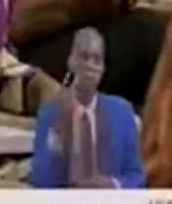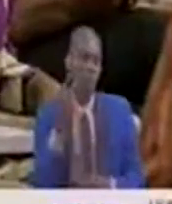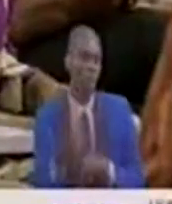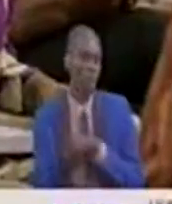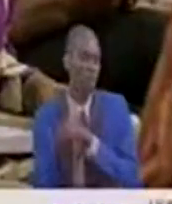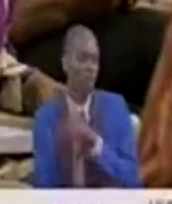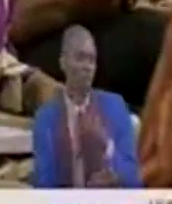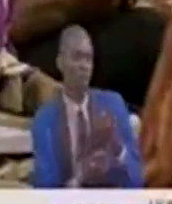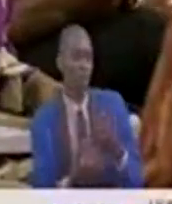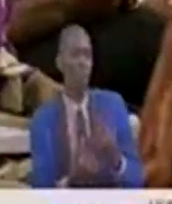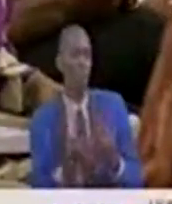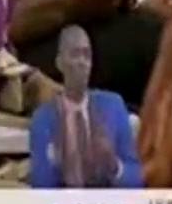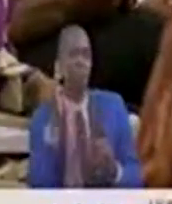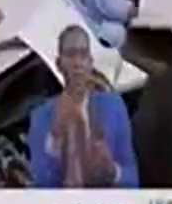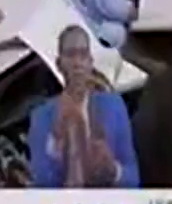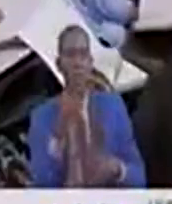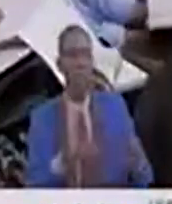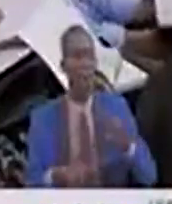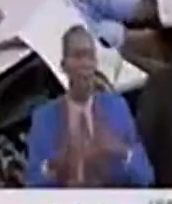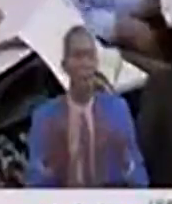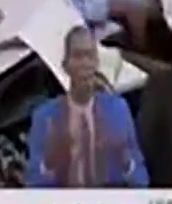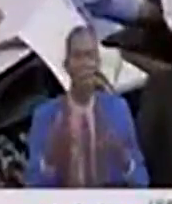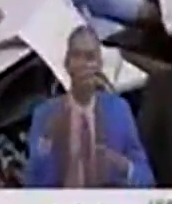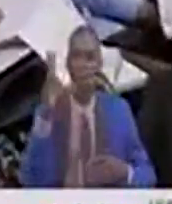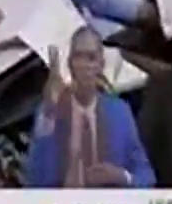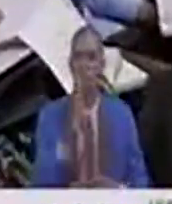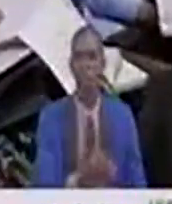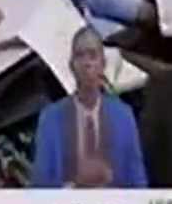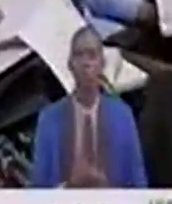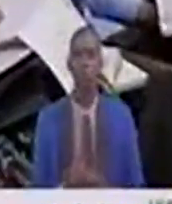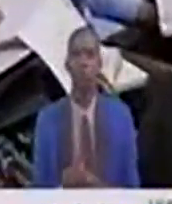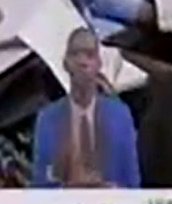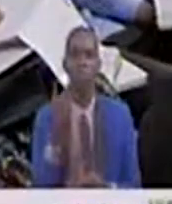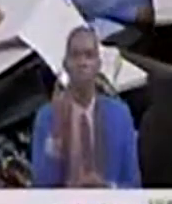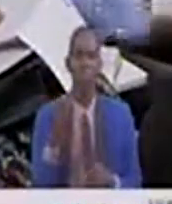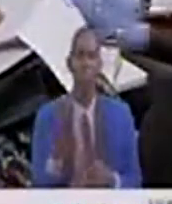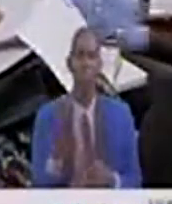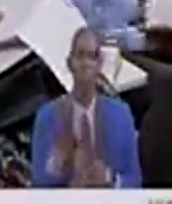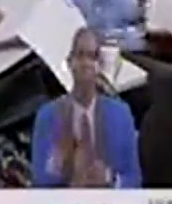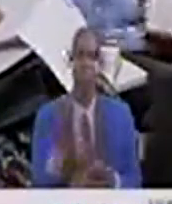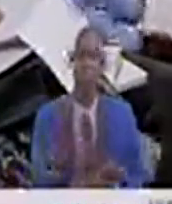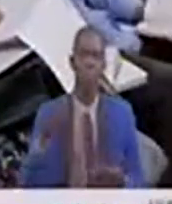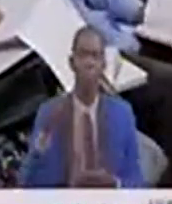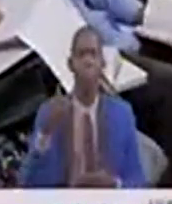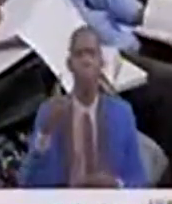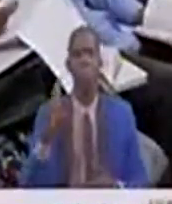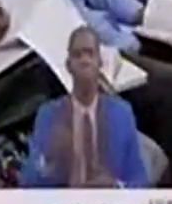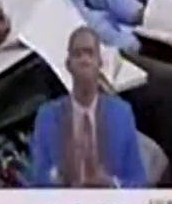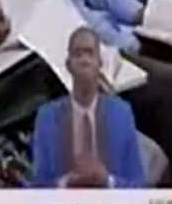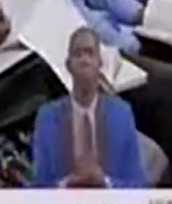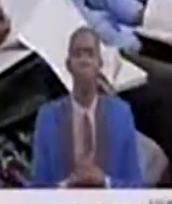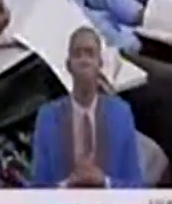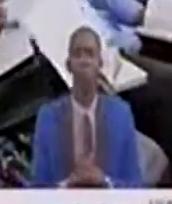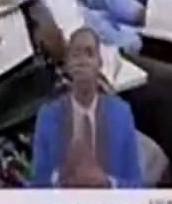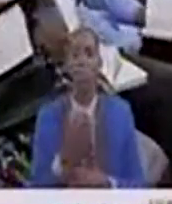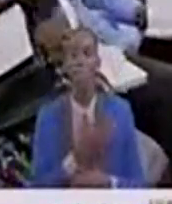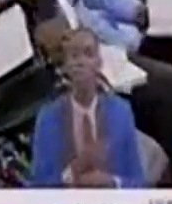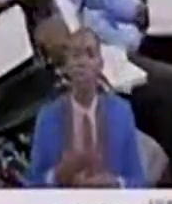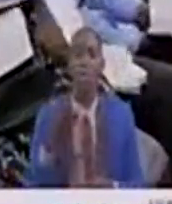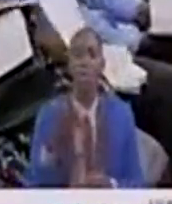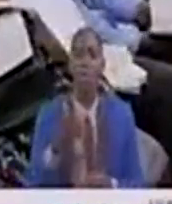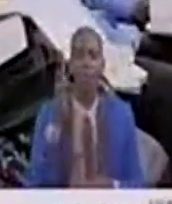I say no. And look at verse 27. In verse 27, and there shall in